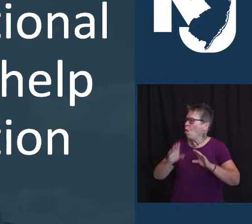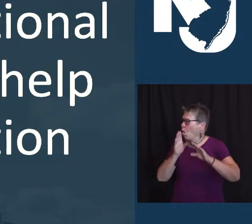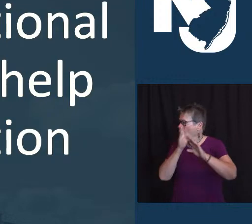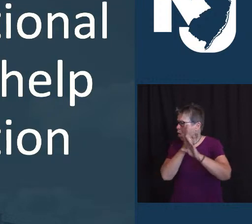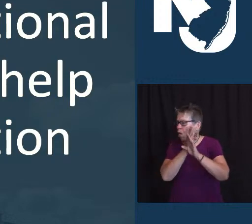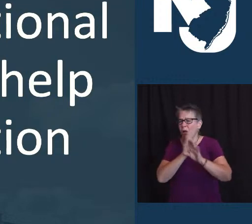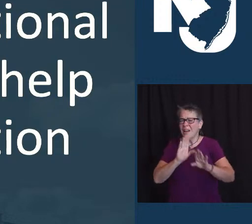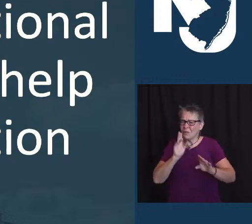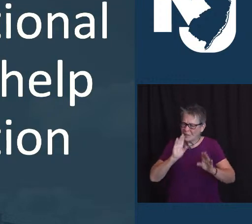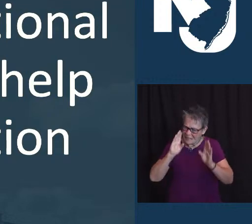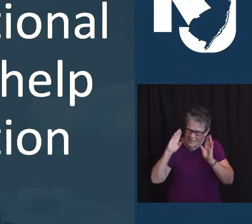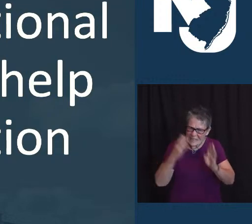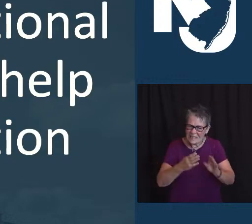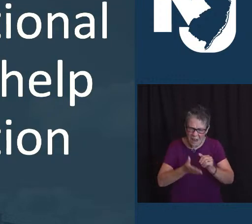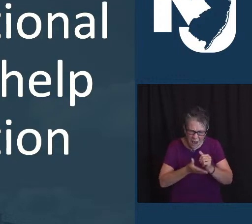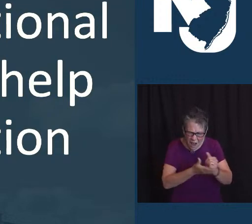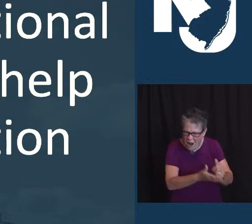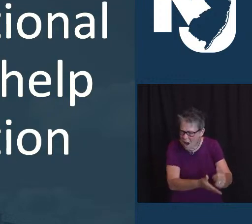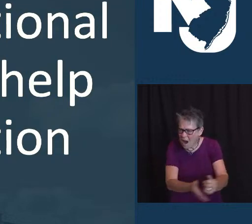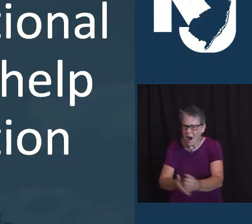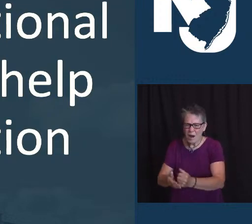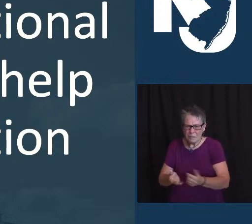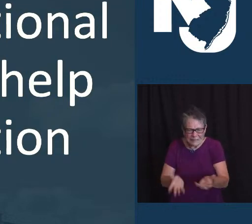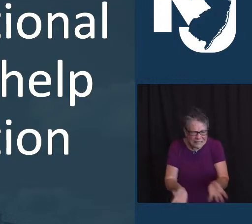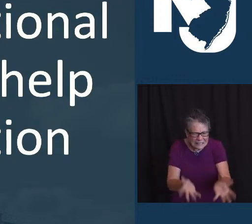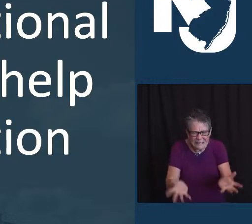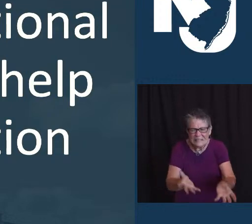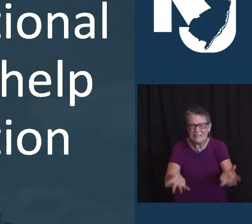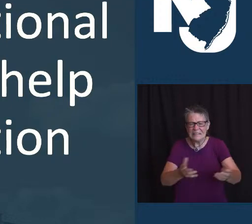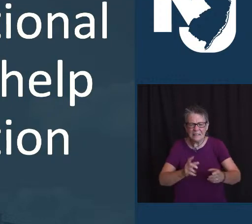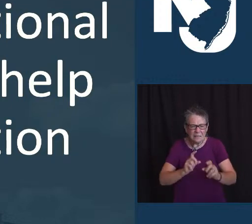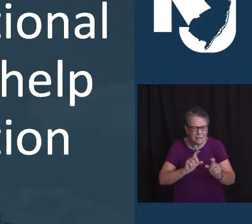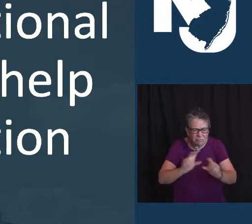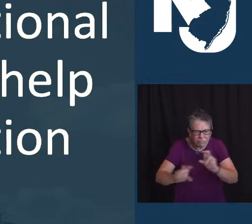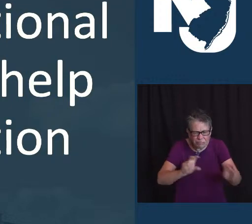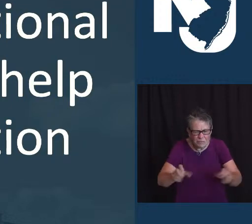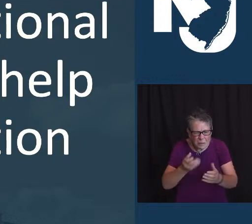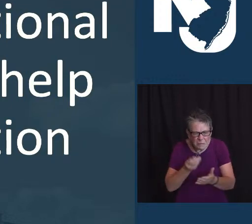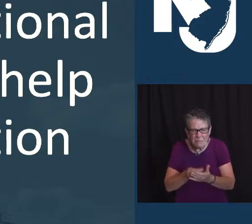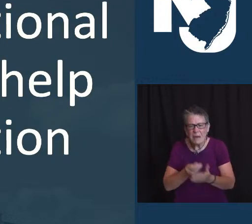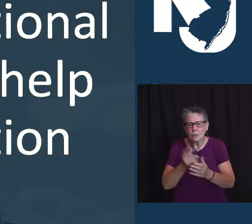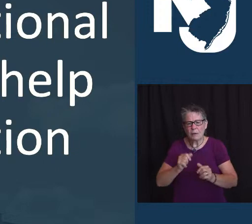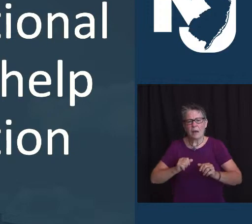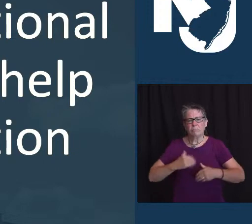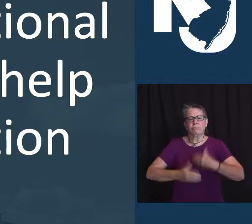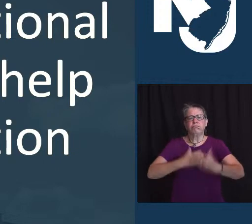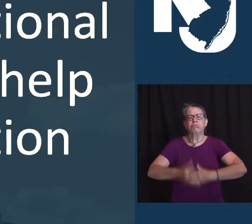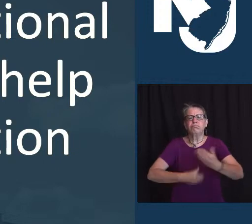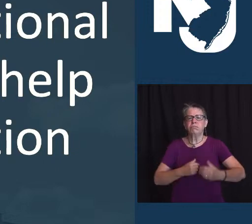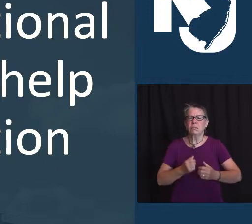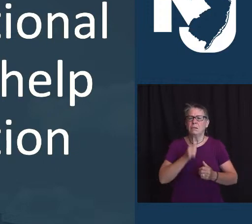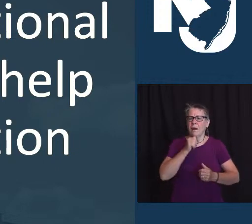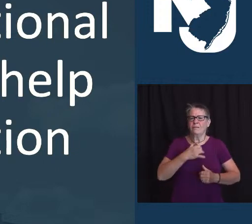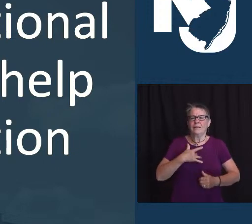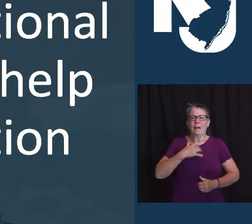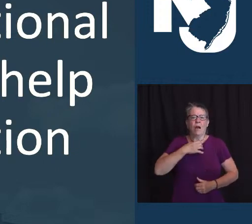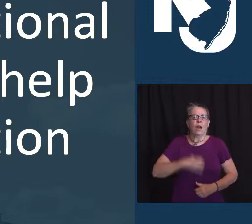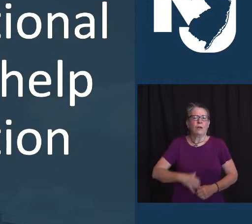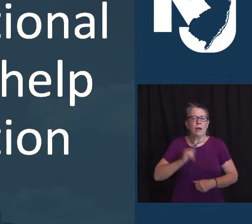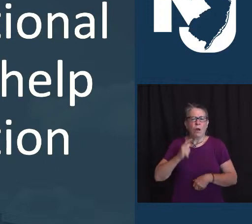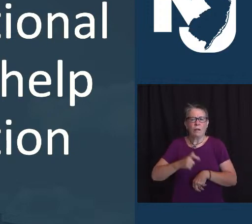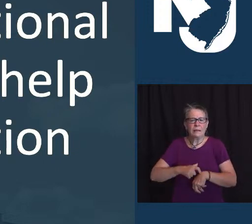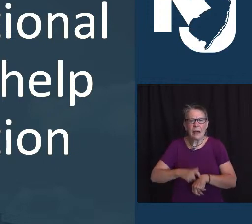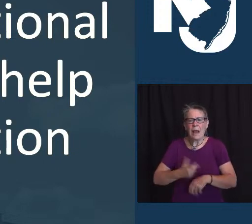by receiving colleges and universities to create sustainable solutions and strategic partnerships to address their